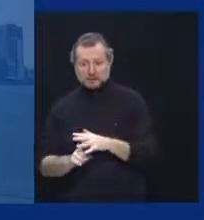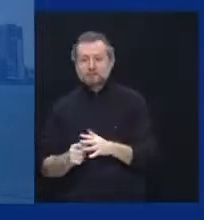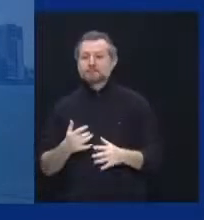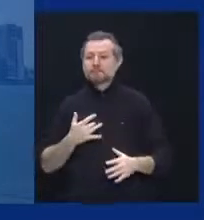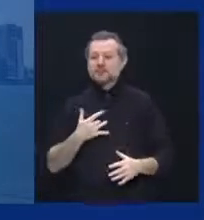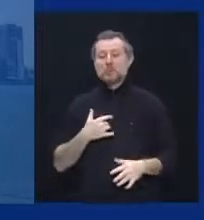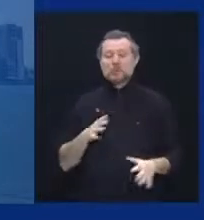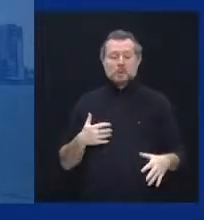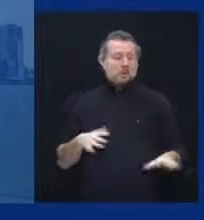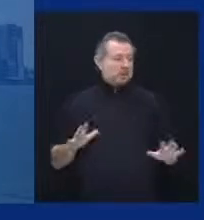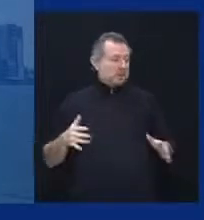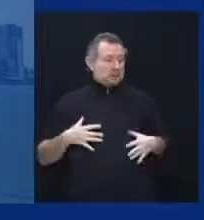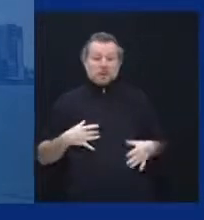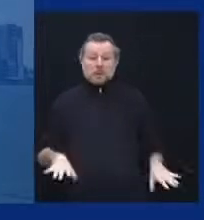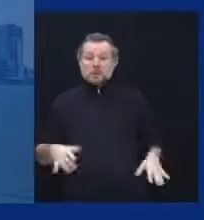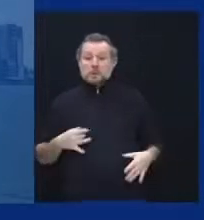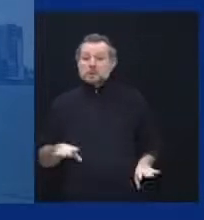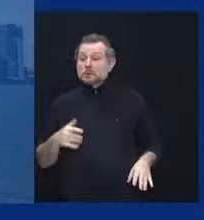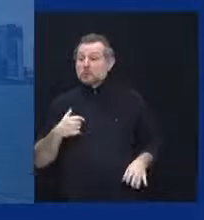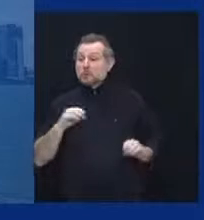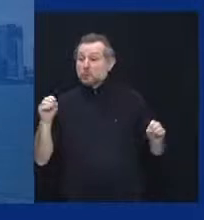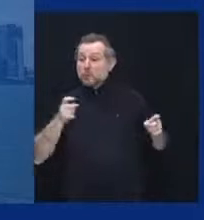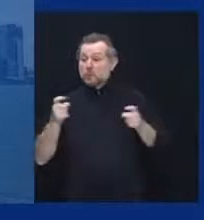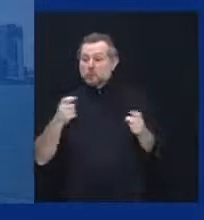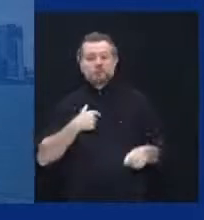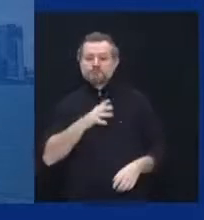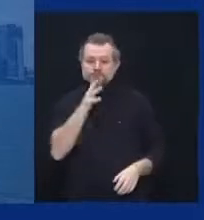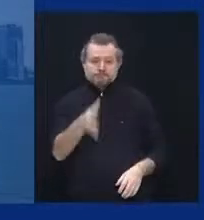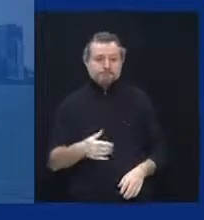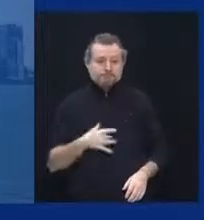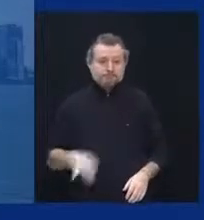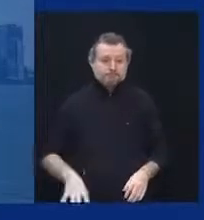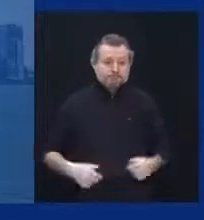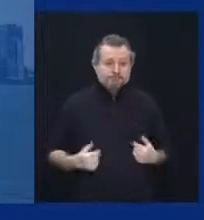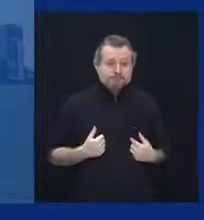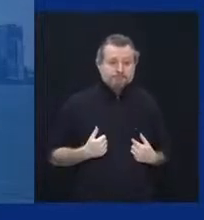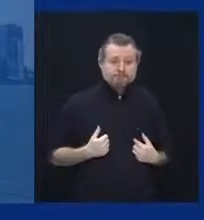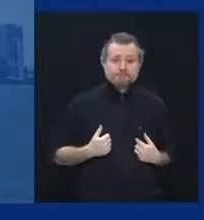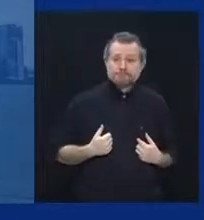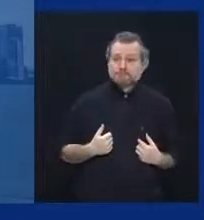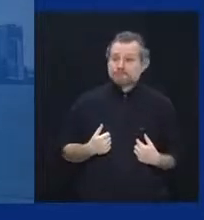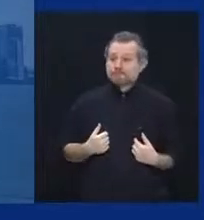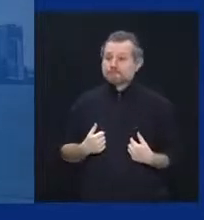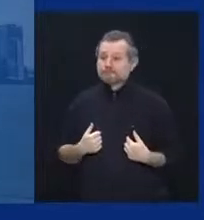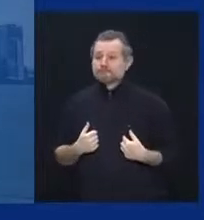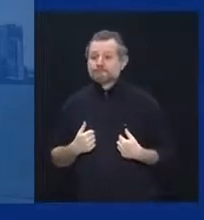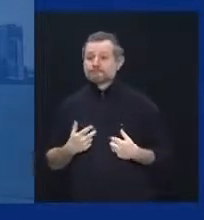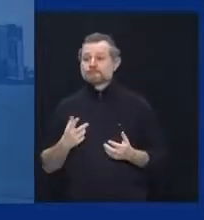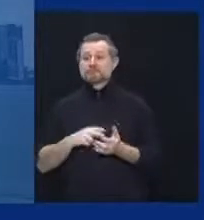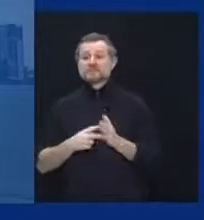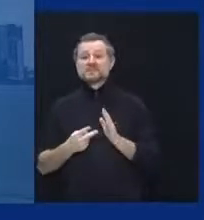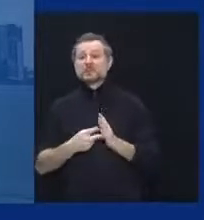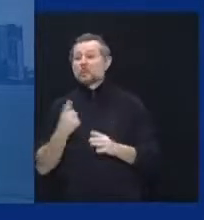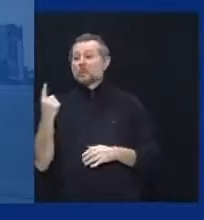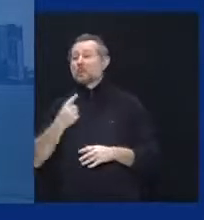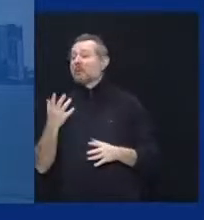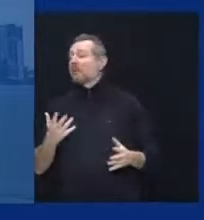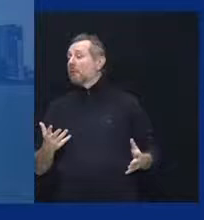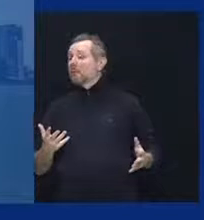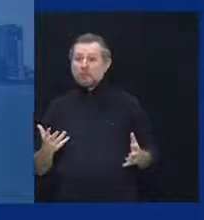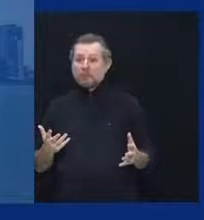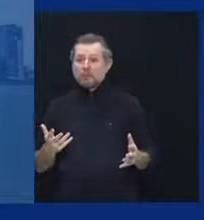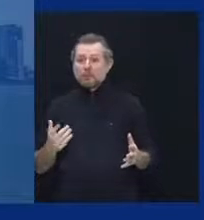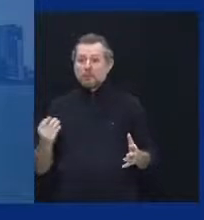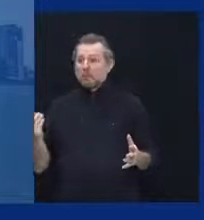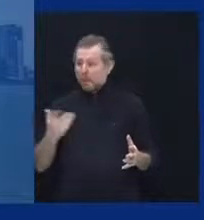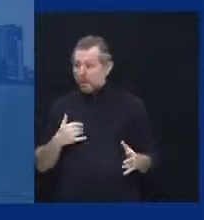of being out of control. I don't like the feeling that you can wake up any morning and there's going to